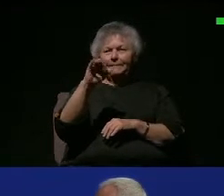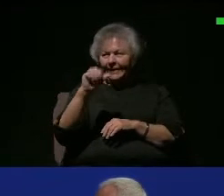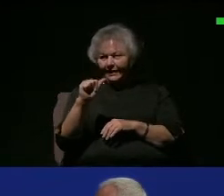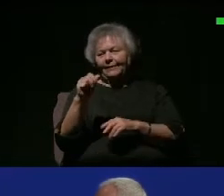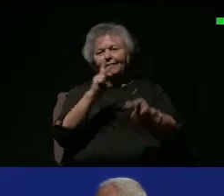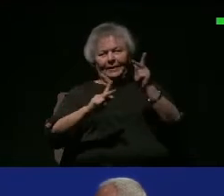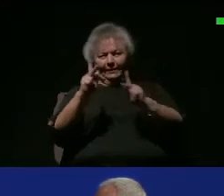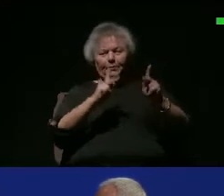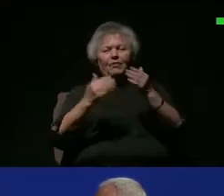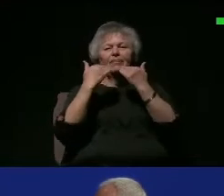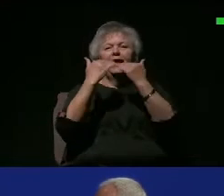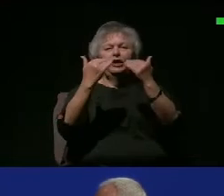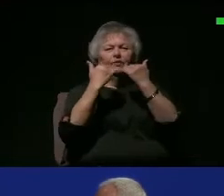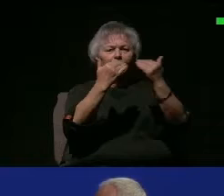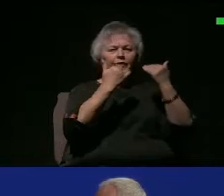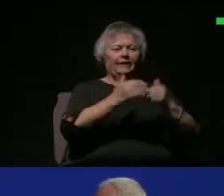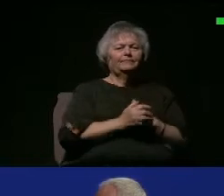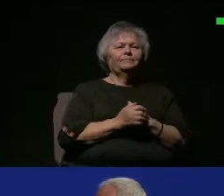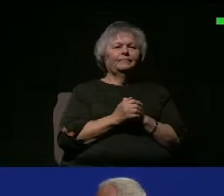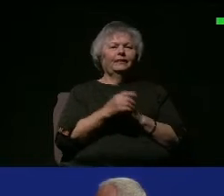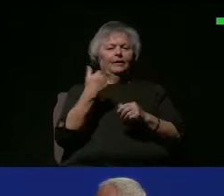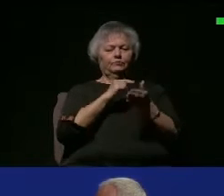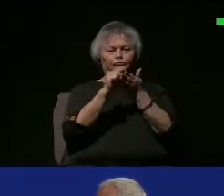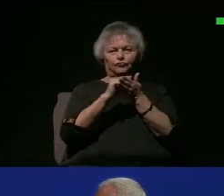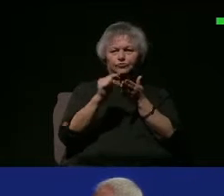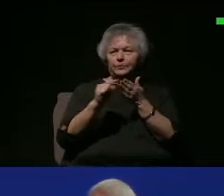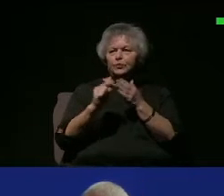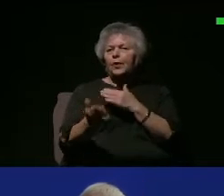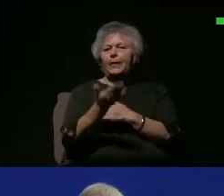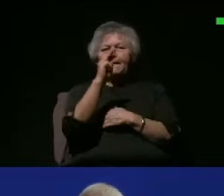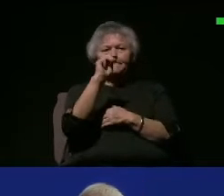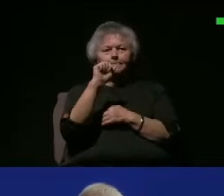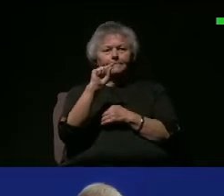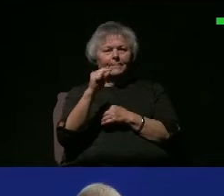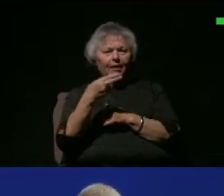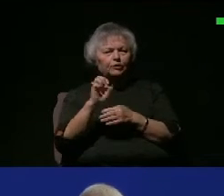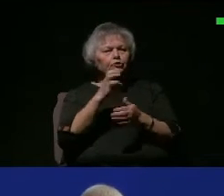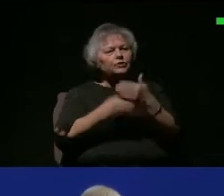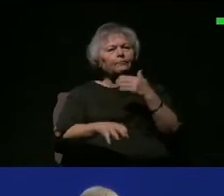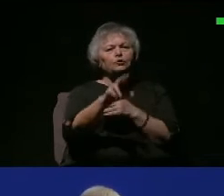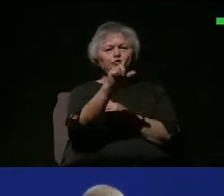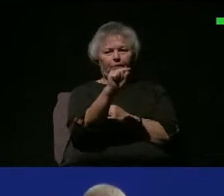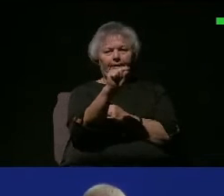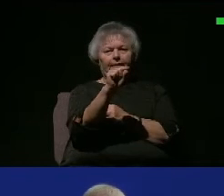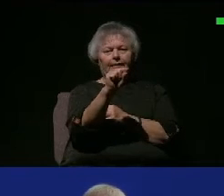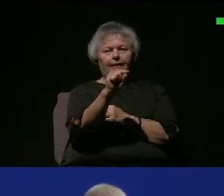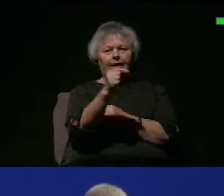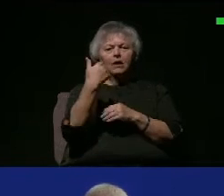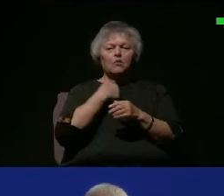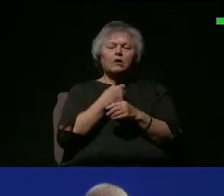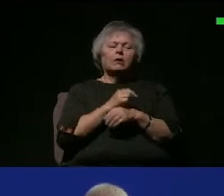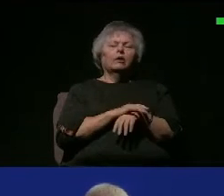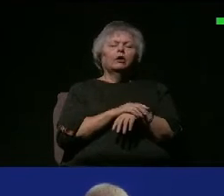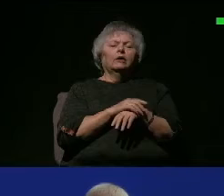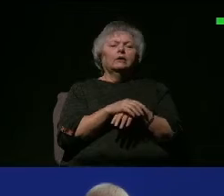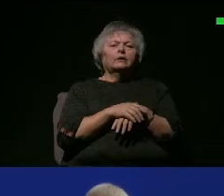today to everybody. All right, let's take a look at our scripture. Today we're going to be in Matthew chapter 20. We're going to continue talking about and